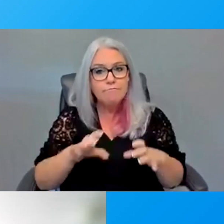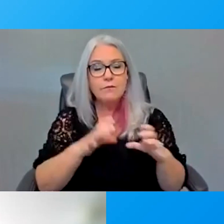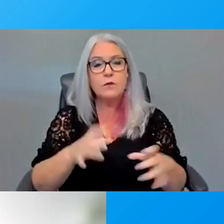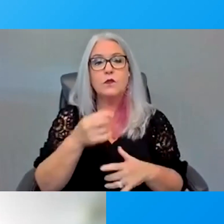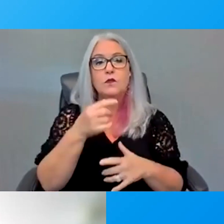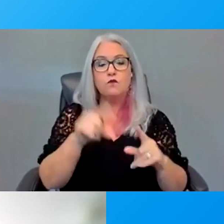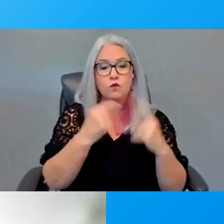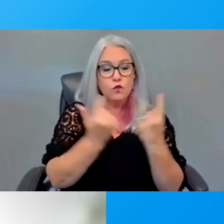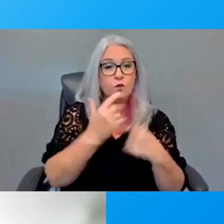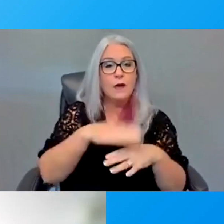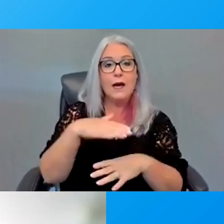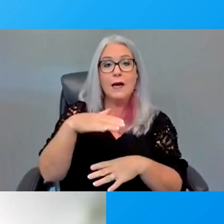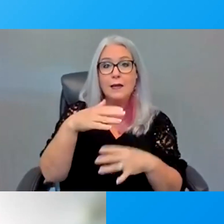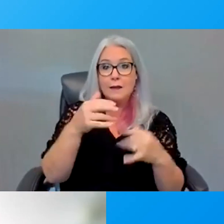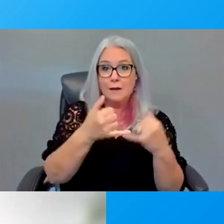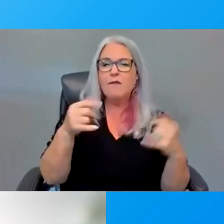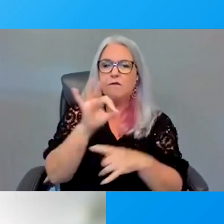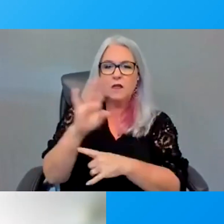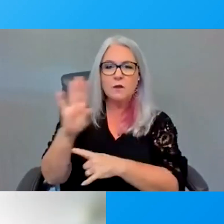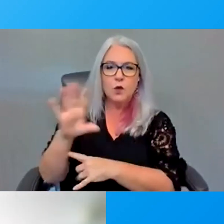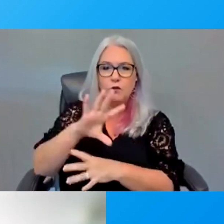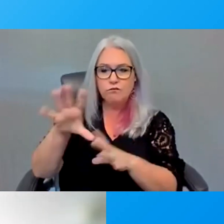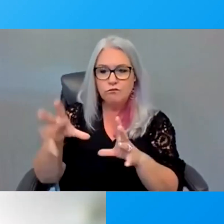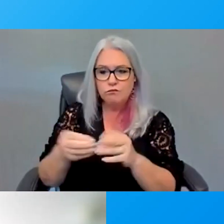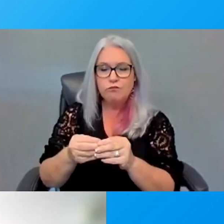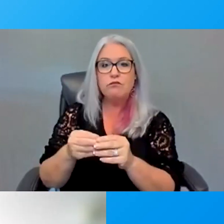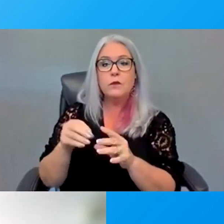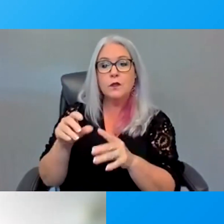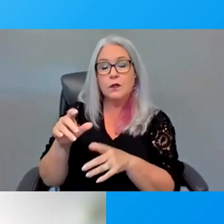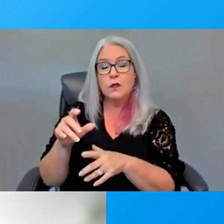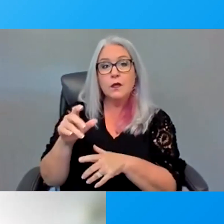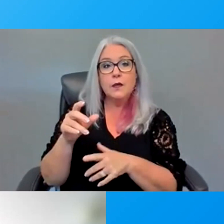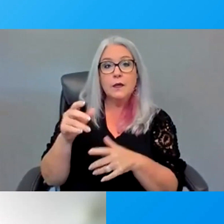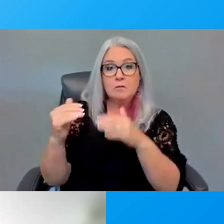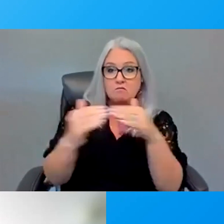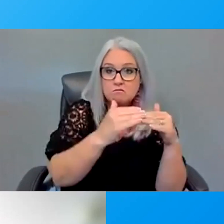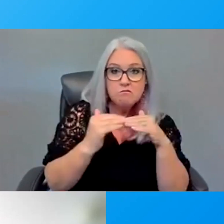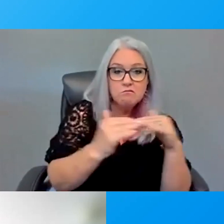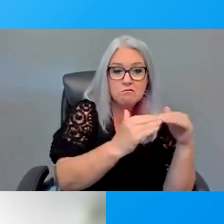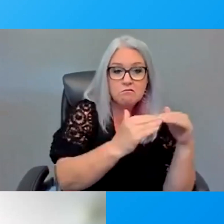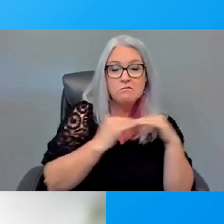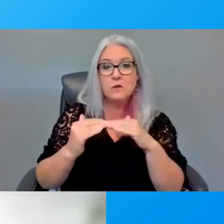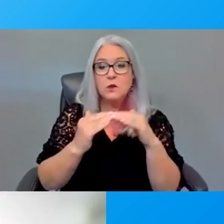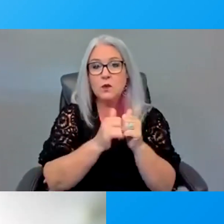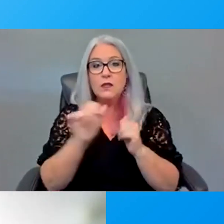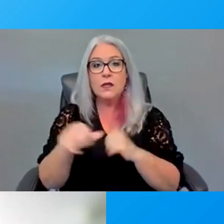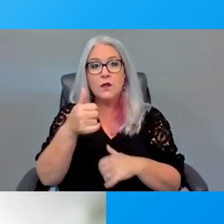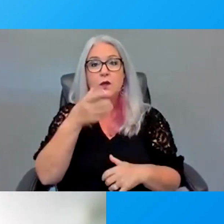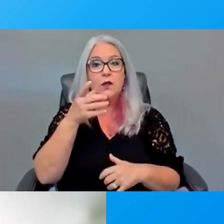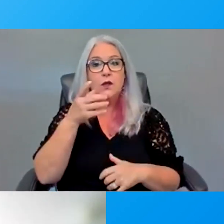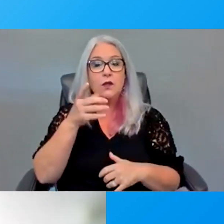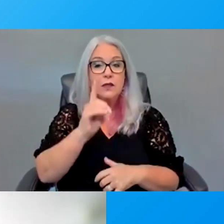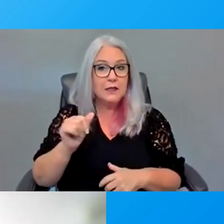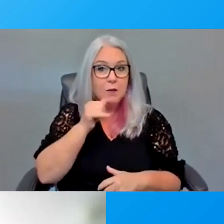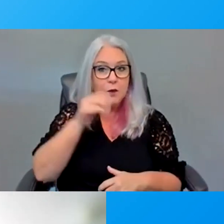group. And so that is a way for kind of peer-to-peer connection with other disabled parents. We are also part of the